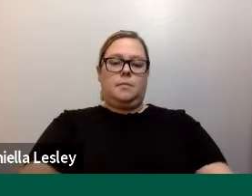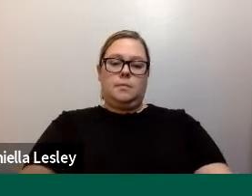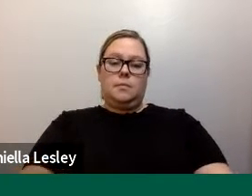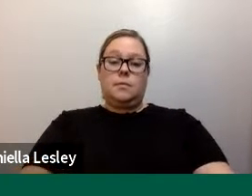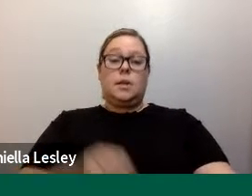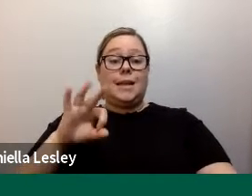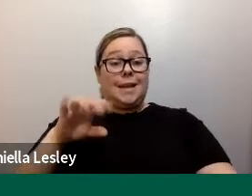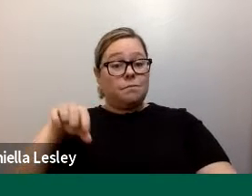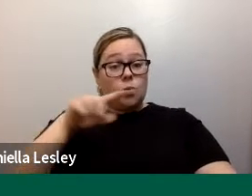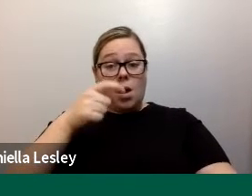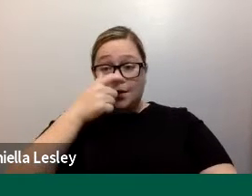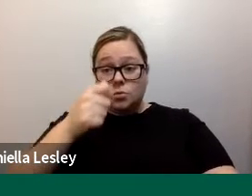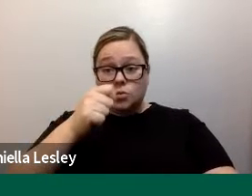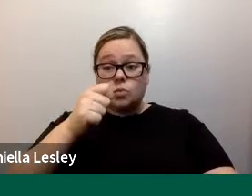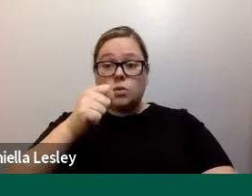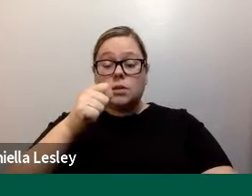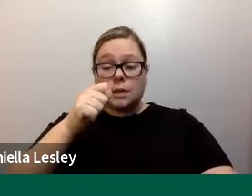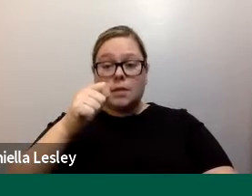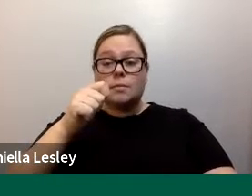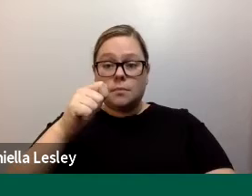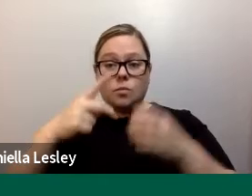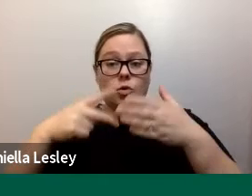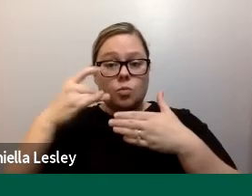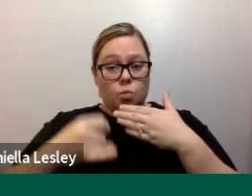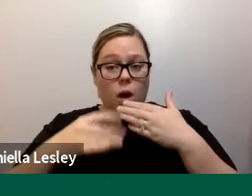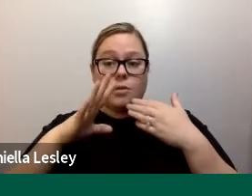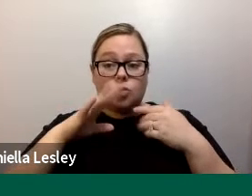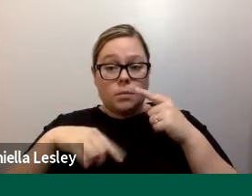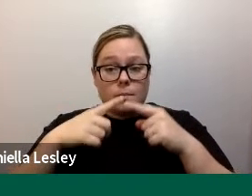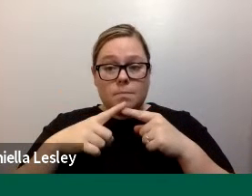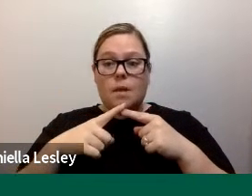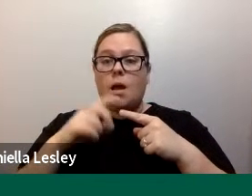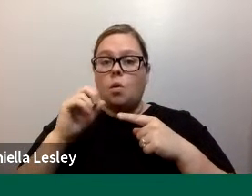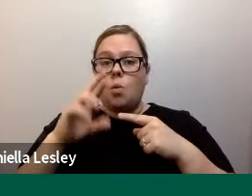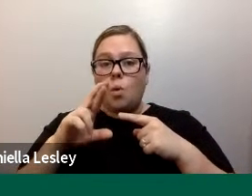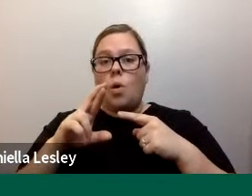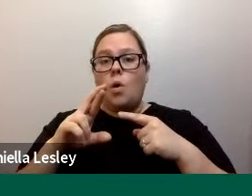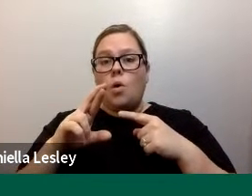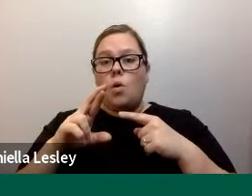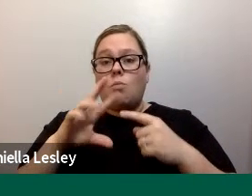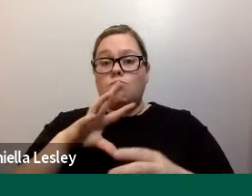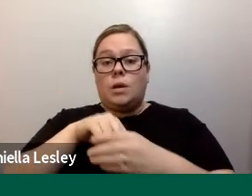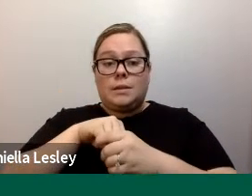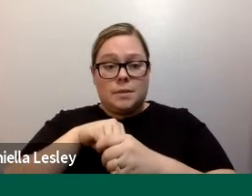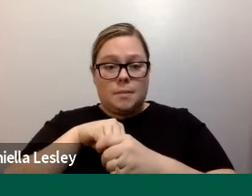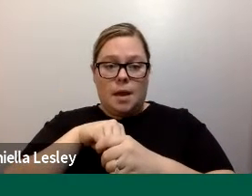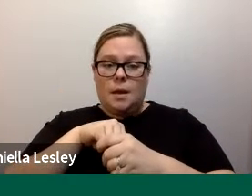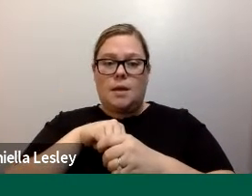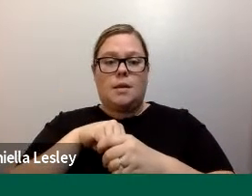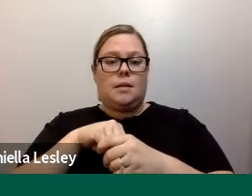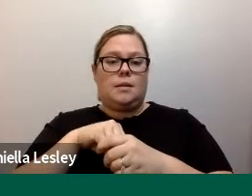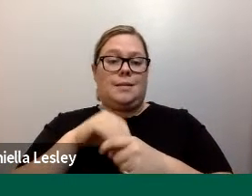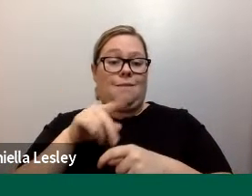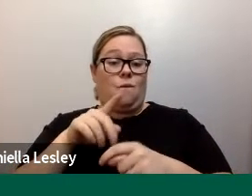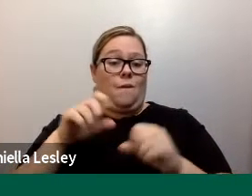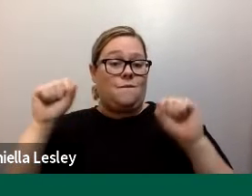If you're interested in the projects I talked about, or even participating in them, if you're a